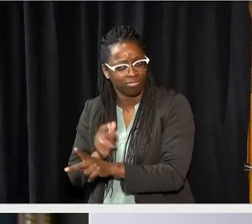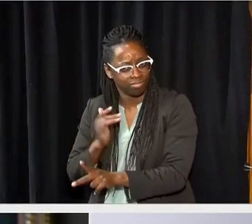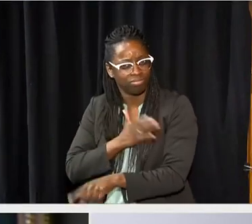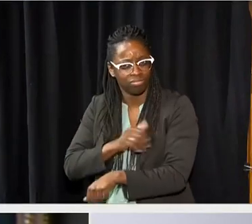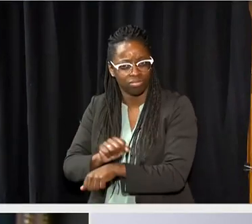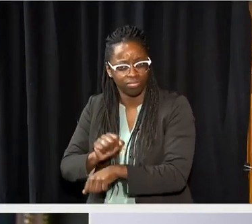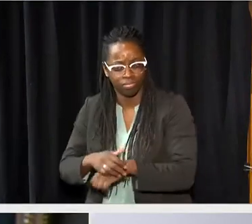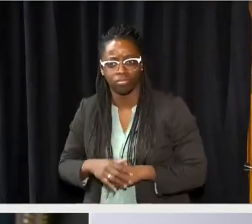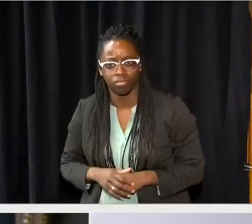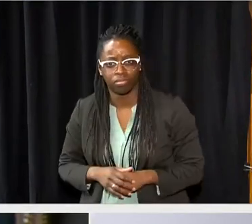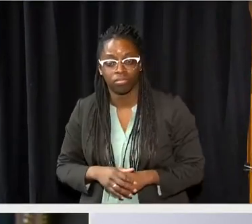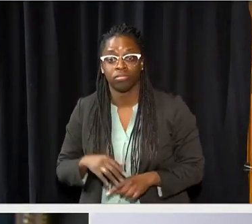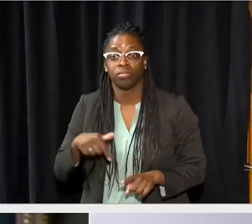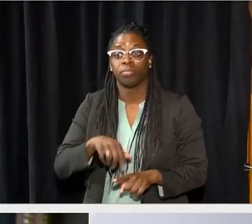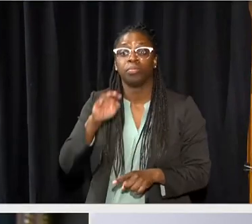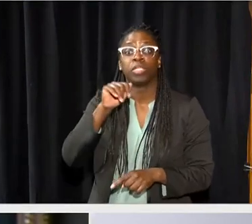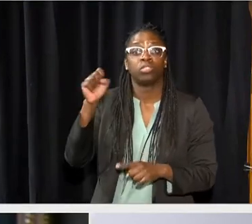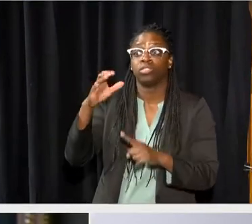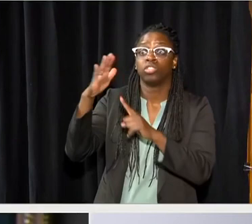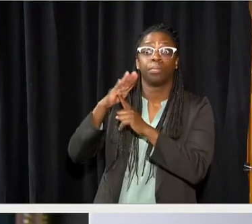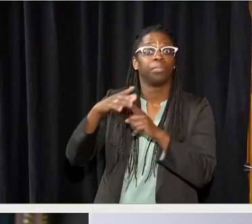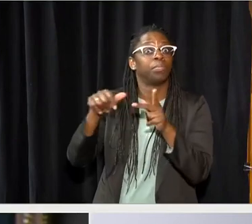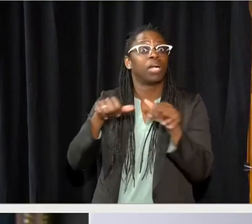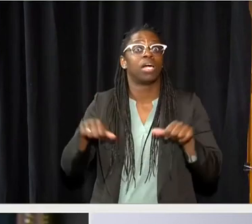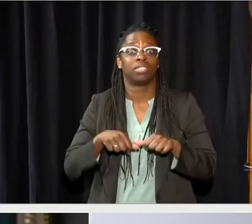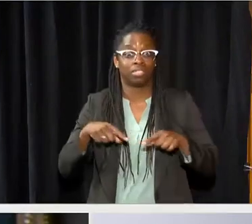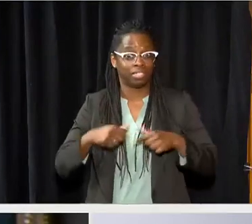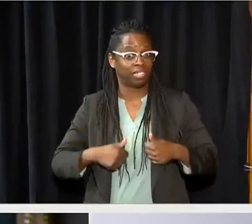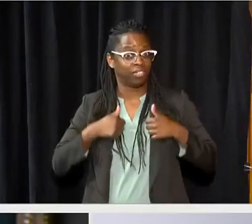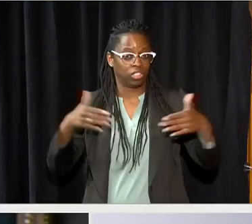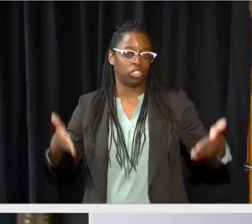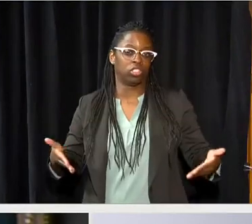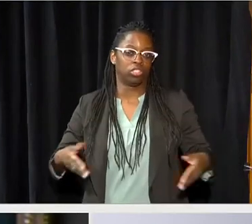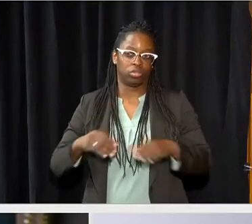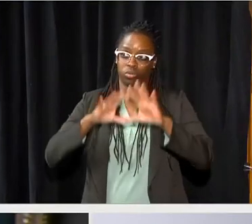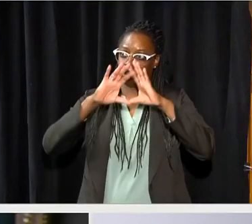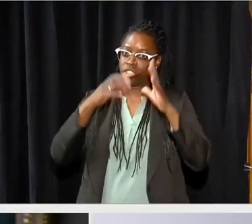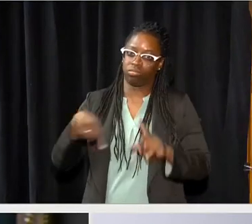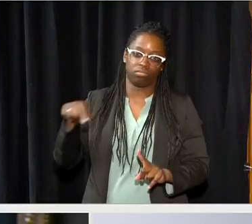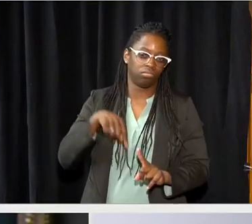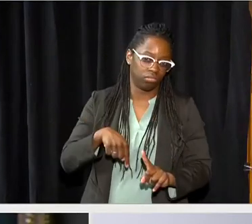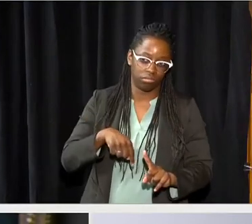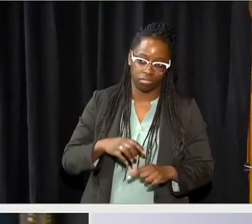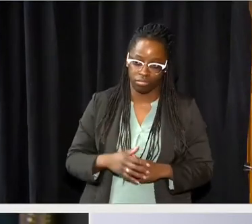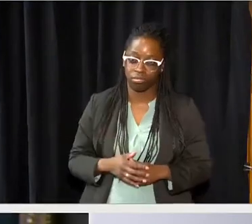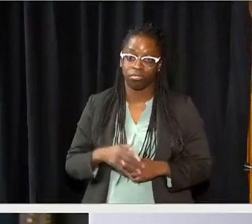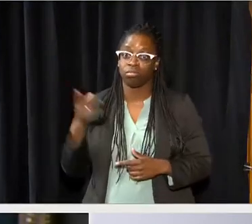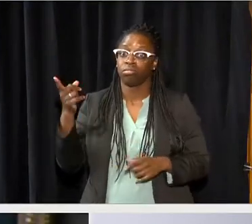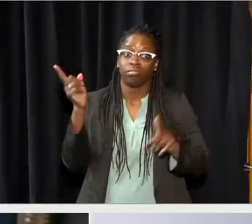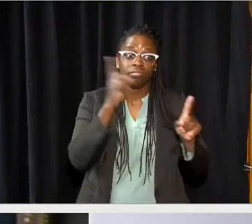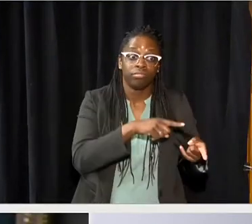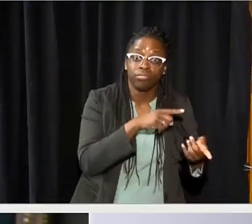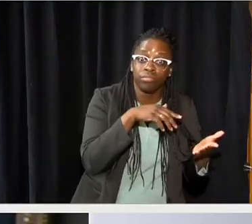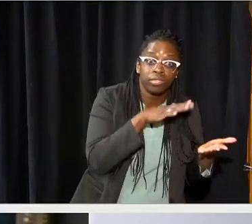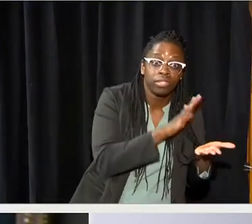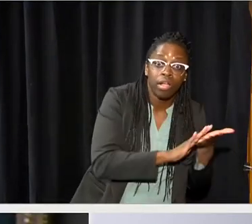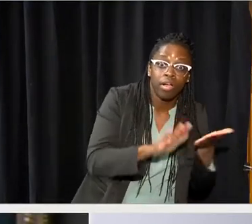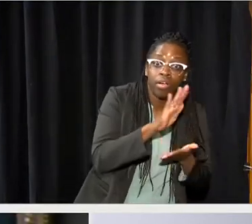that Massachusetts is the best place in the world to live, to work, to go to school, to raise a